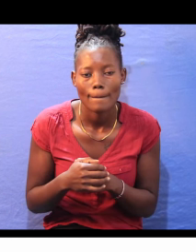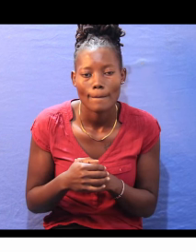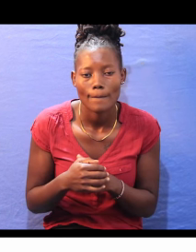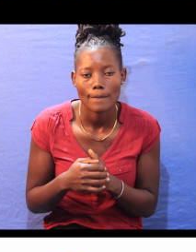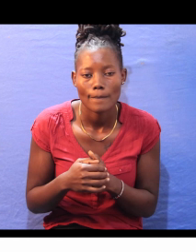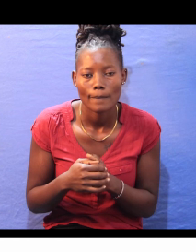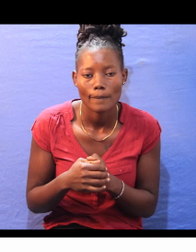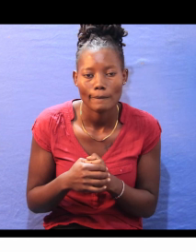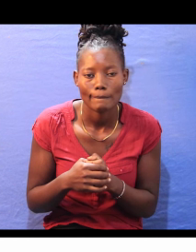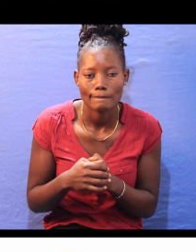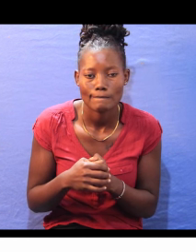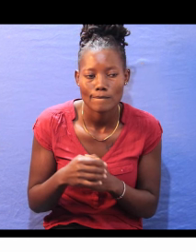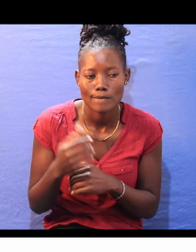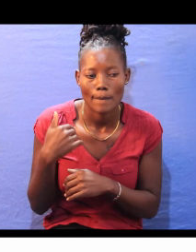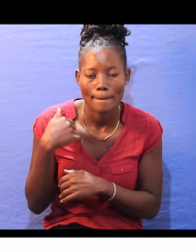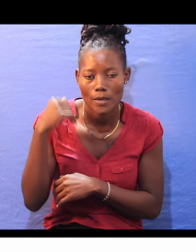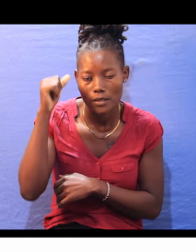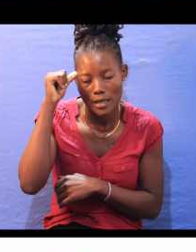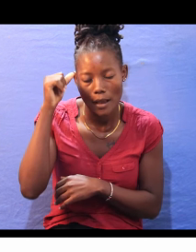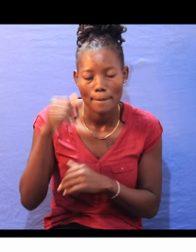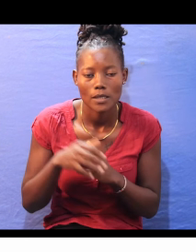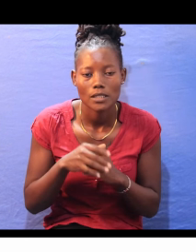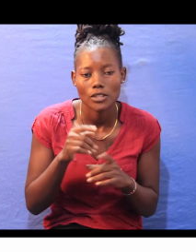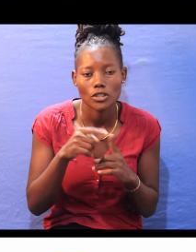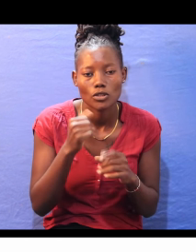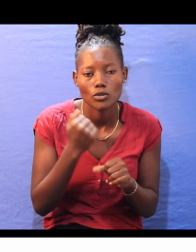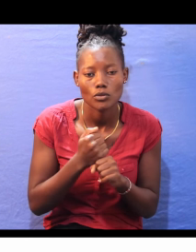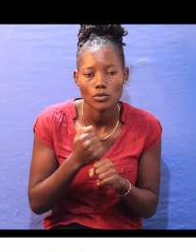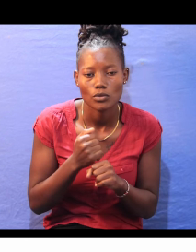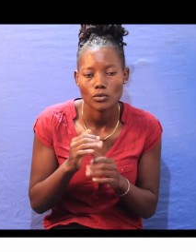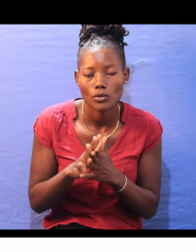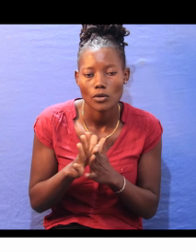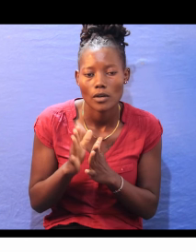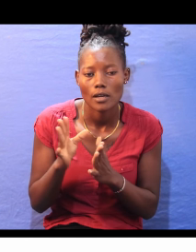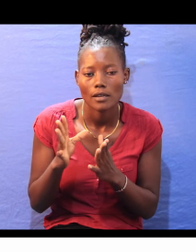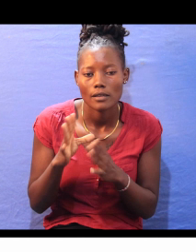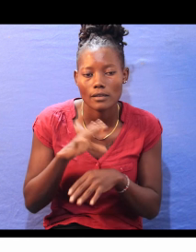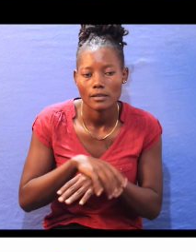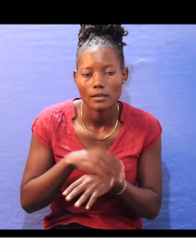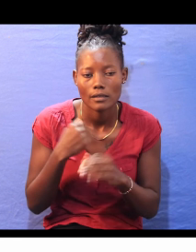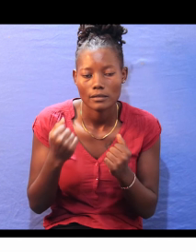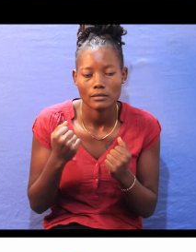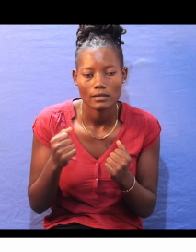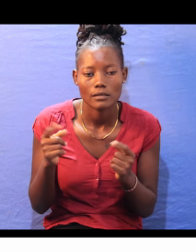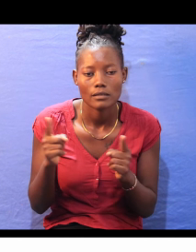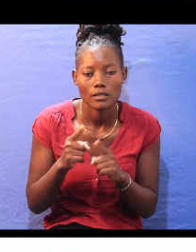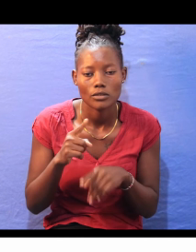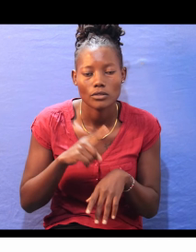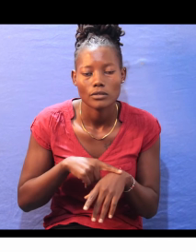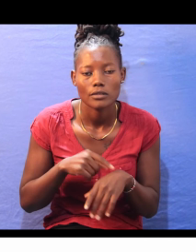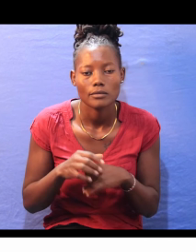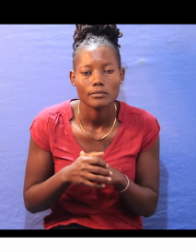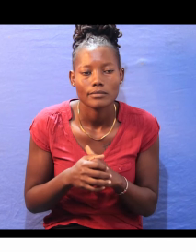it's characterized by our ability to display a great amount of strength in a very short period of